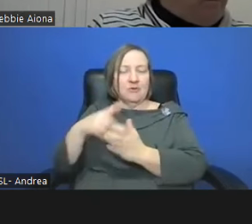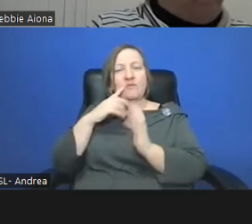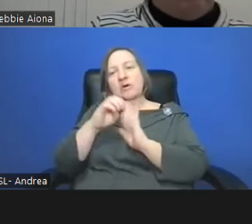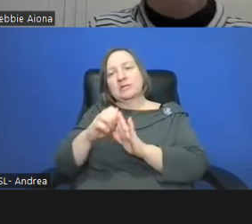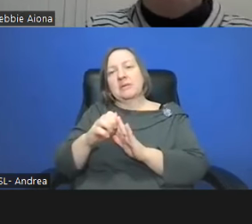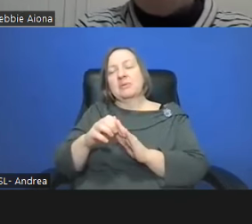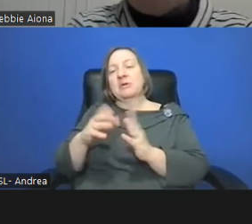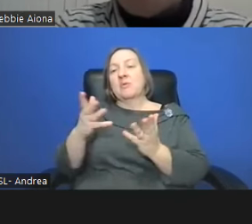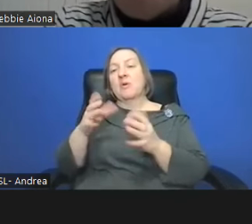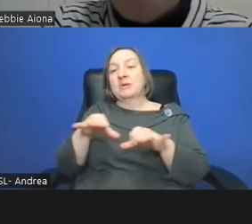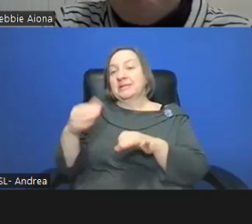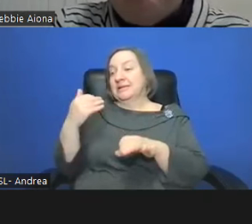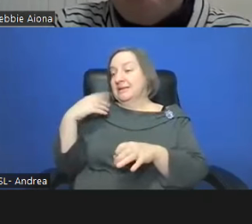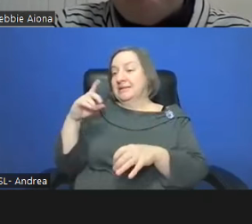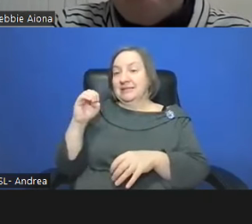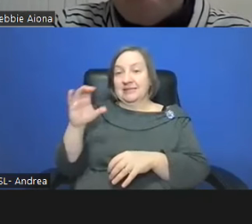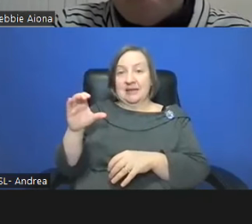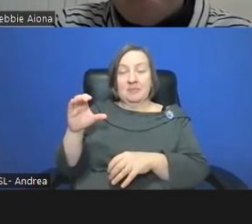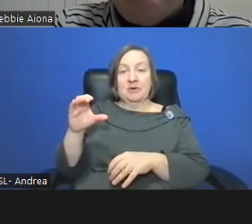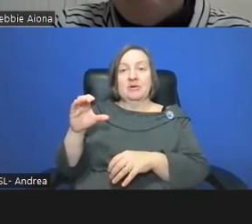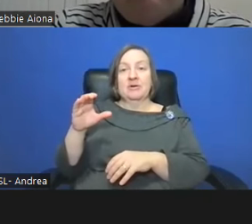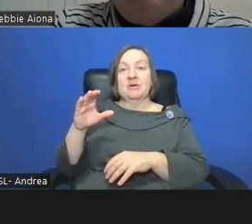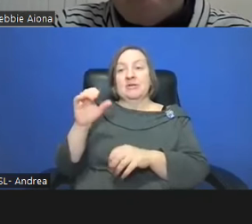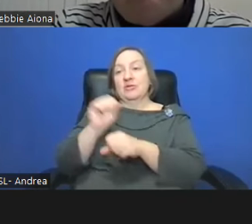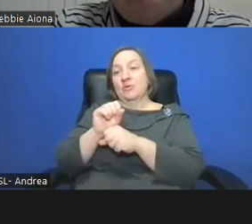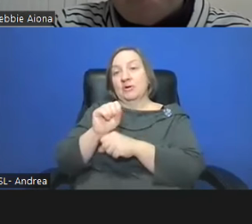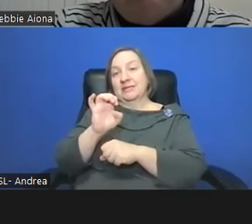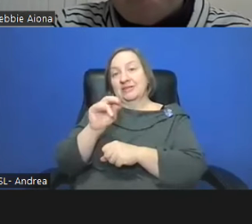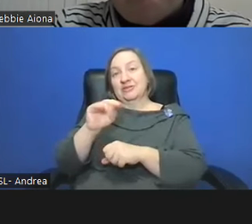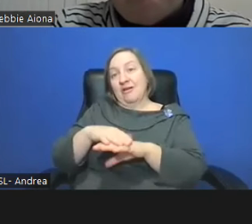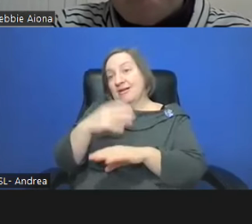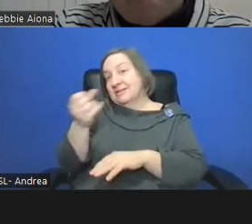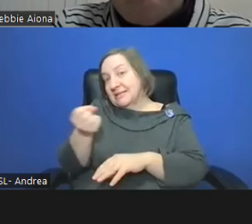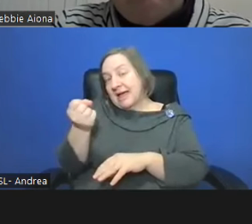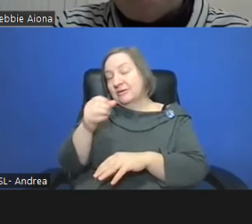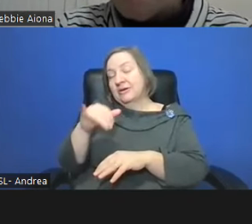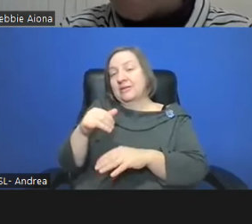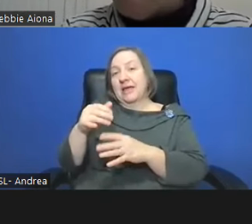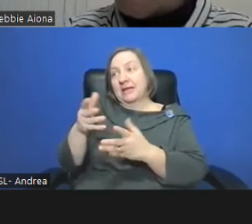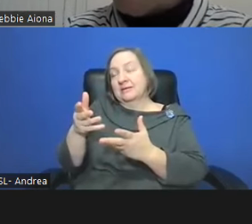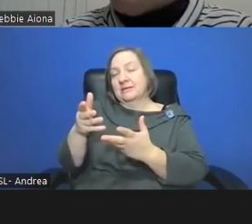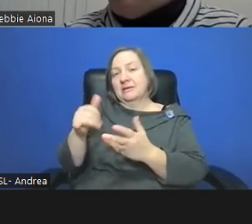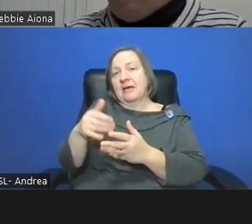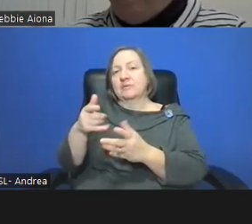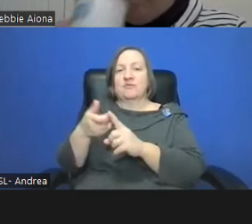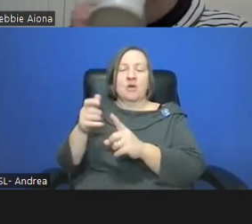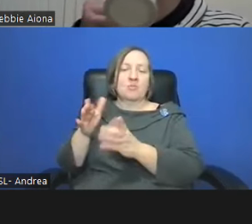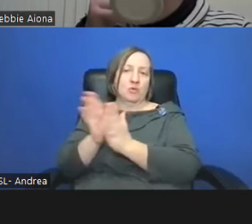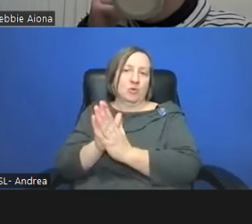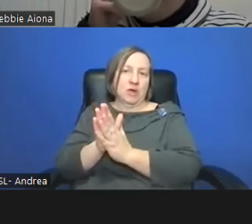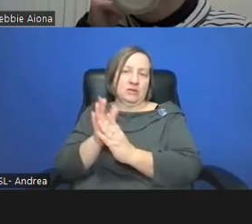the thing that we did in December on the work session on the Saturday that ended up with that was by request